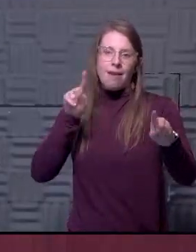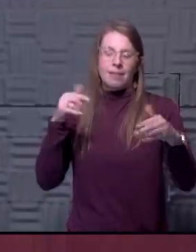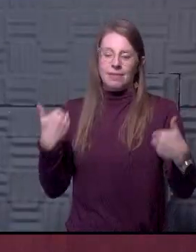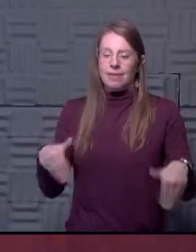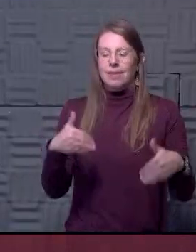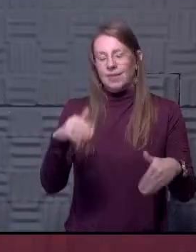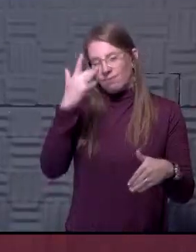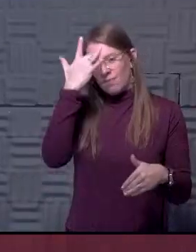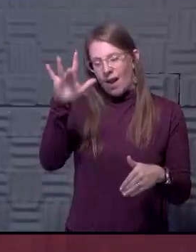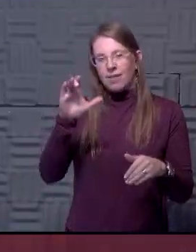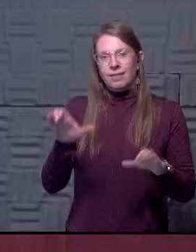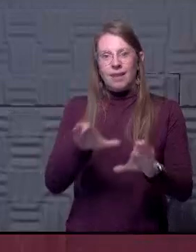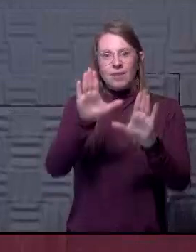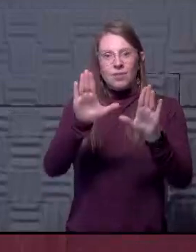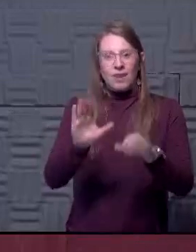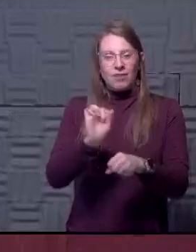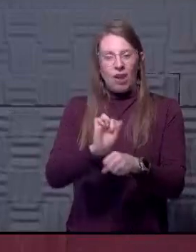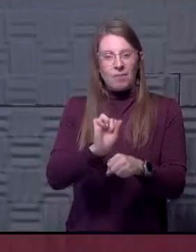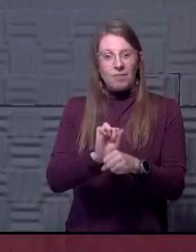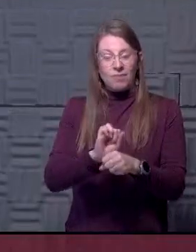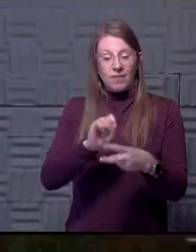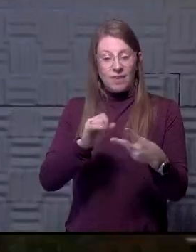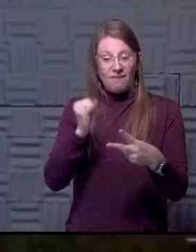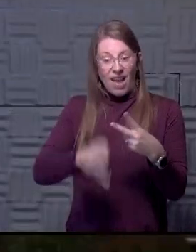job. Final thoughts, Dr. Pahoud.